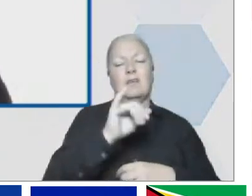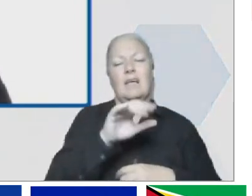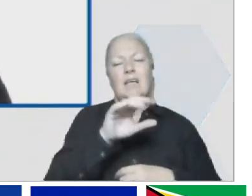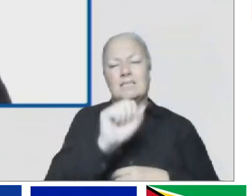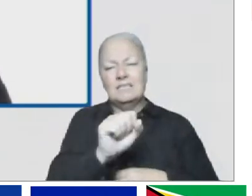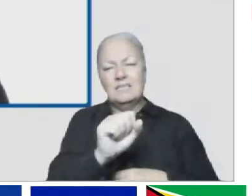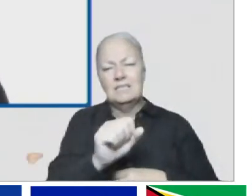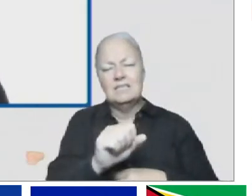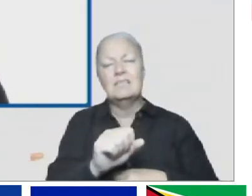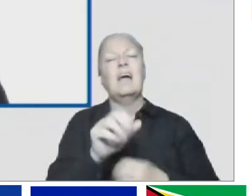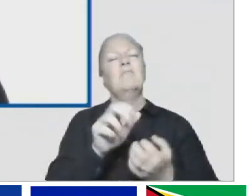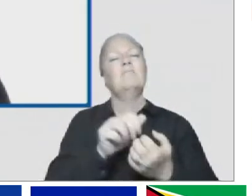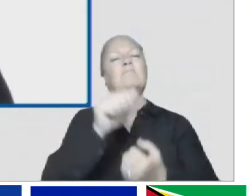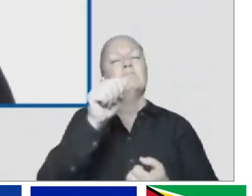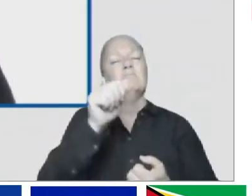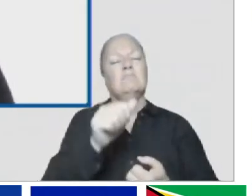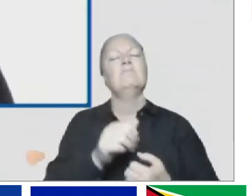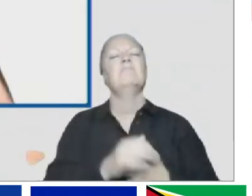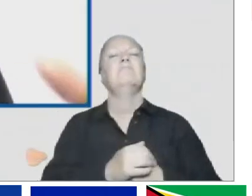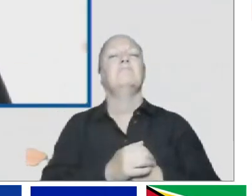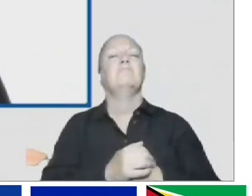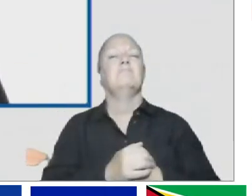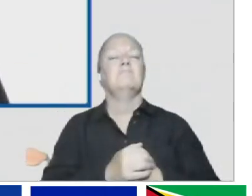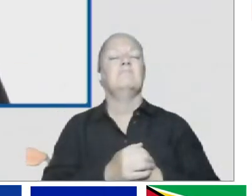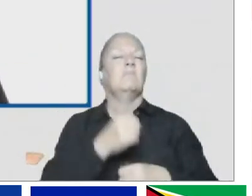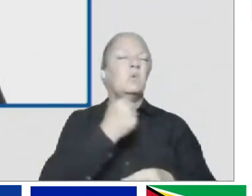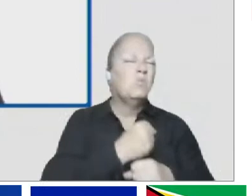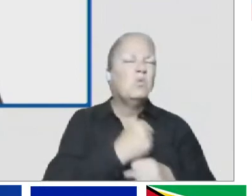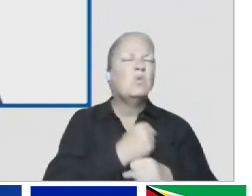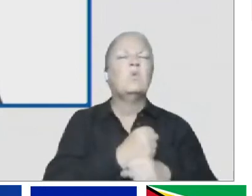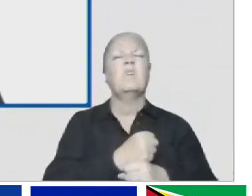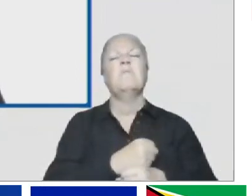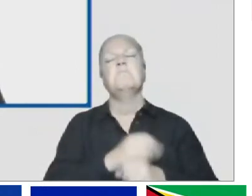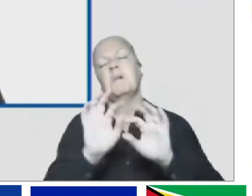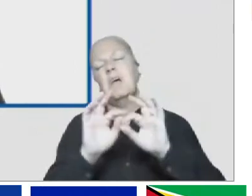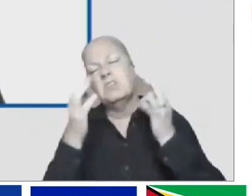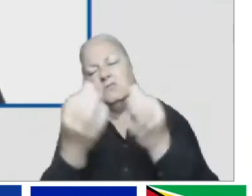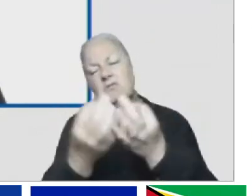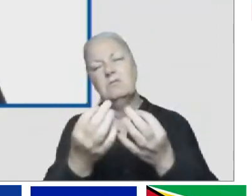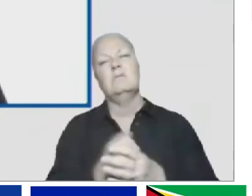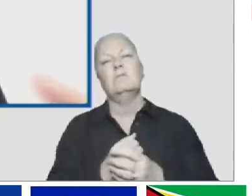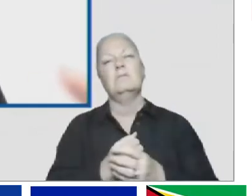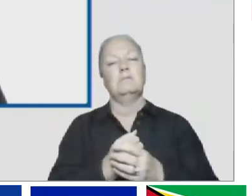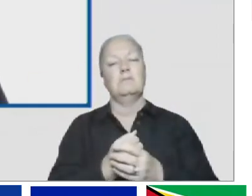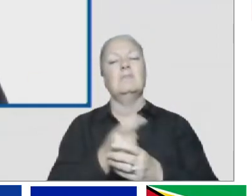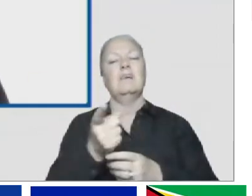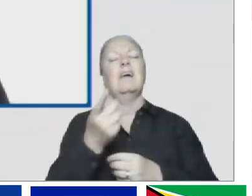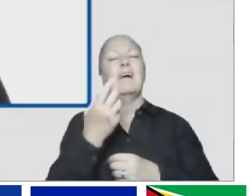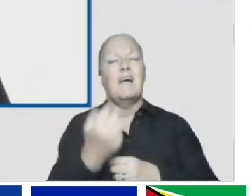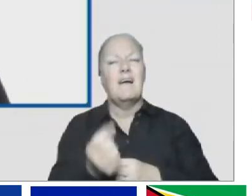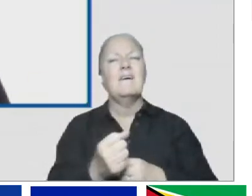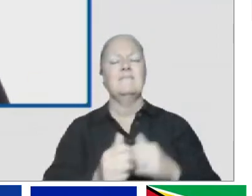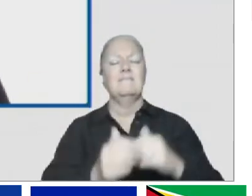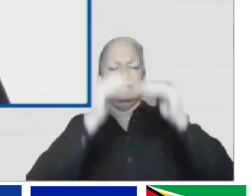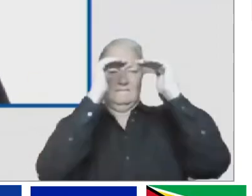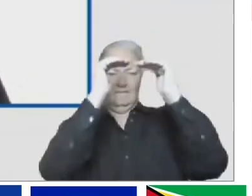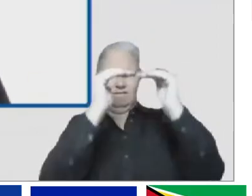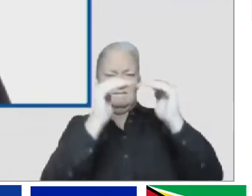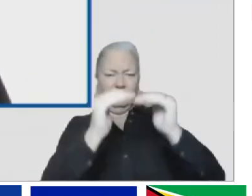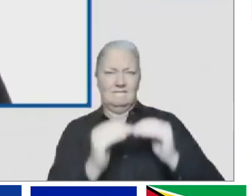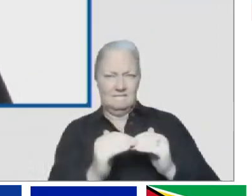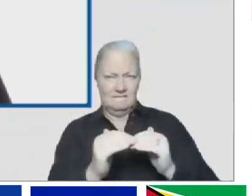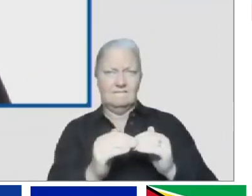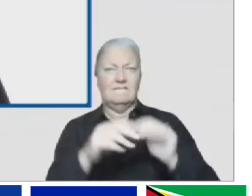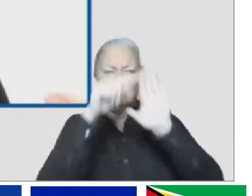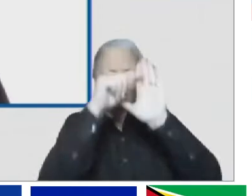government ministries, departments, and agencies. And they maintain a dashboard of indicators that display the current scenario of